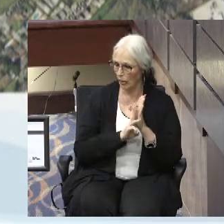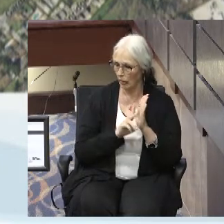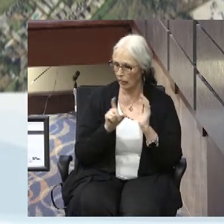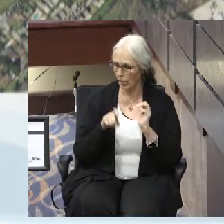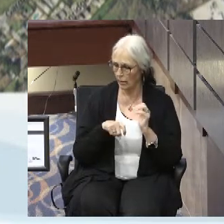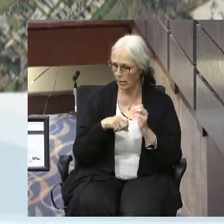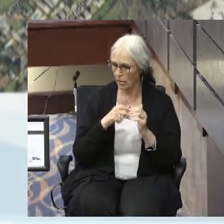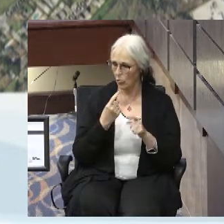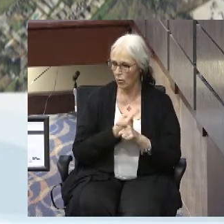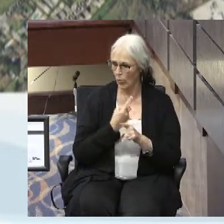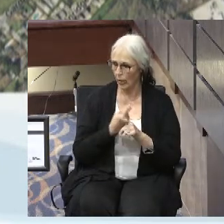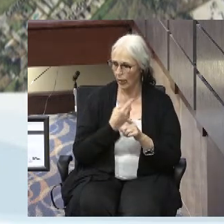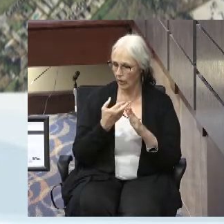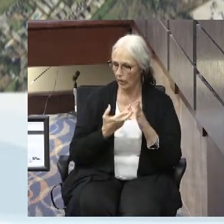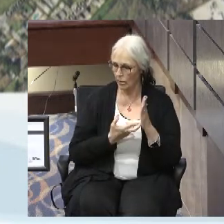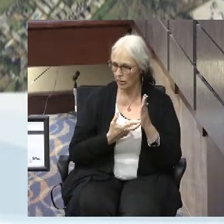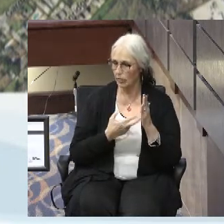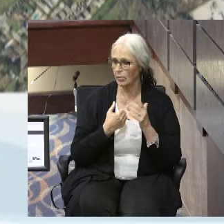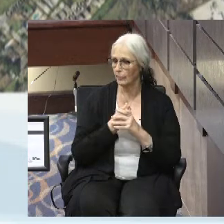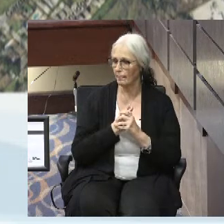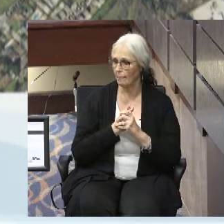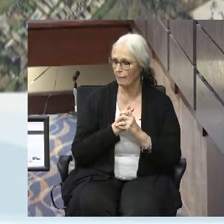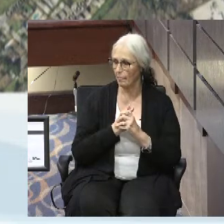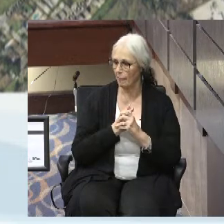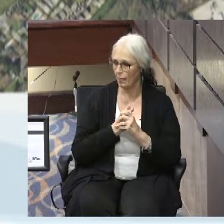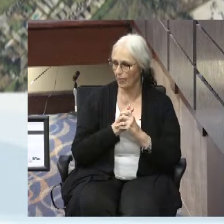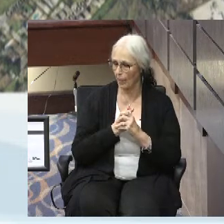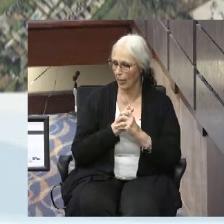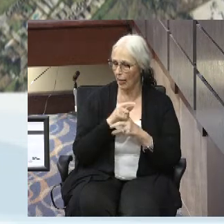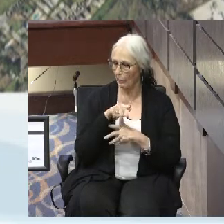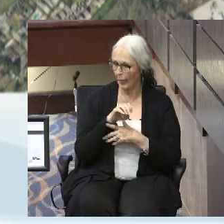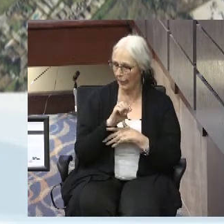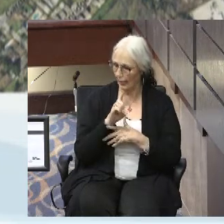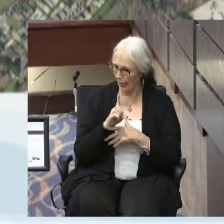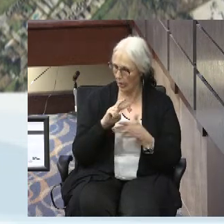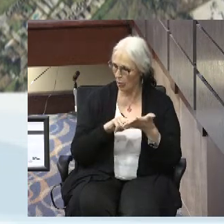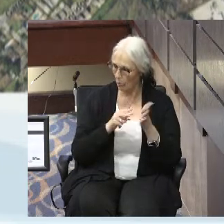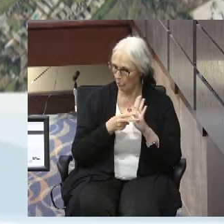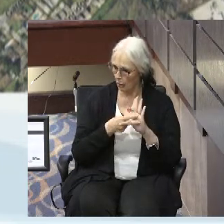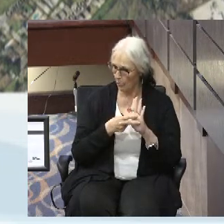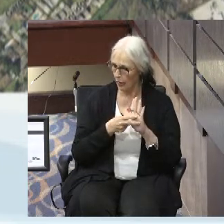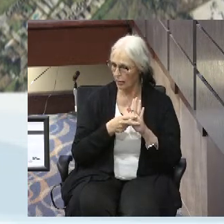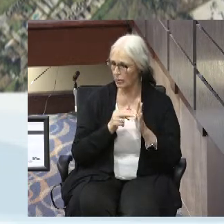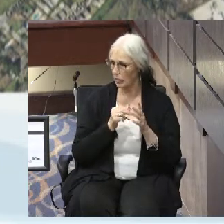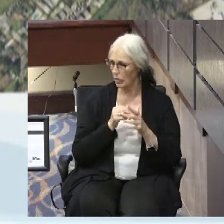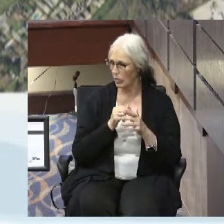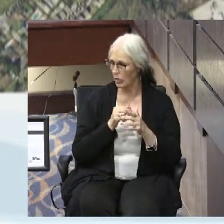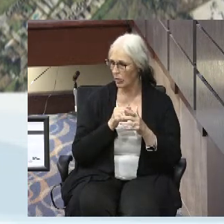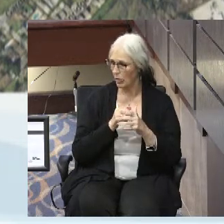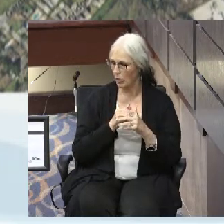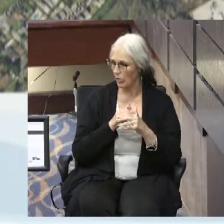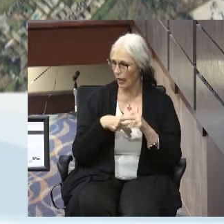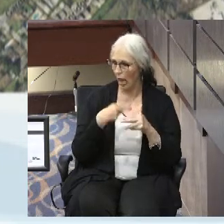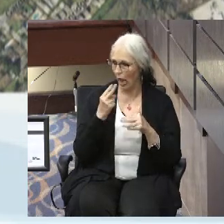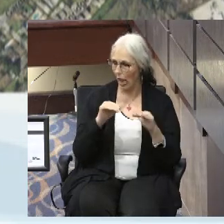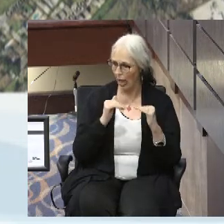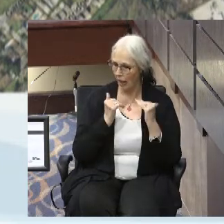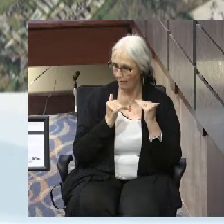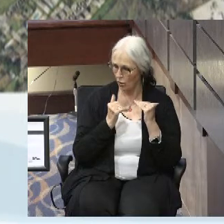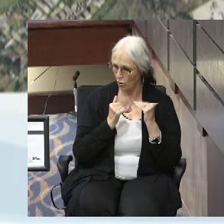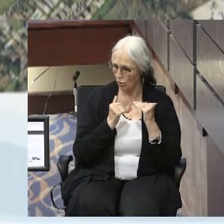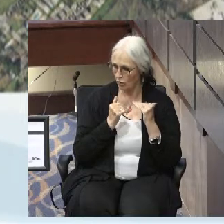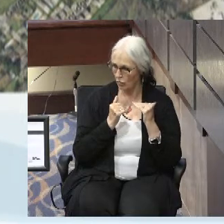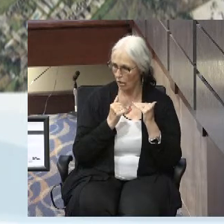Regulations. And 2, the proposed PUD is keeping with the purpose and intent of the PUD ordinance by providing a high level of urban amenities